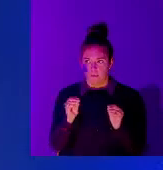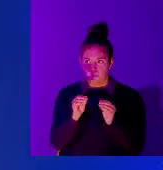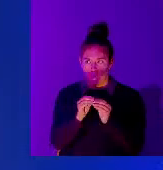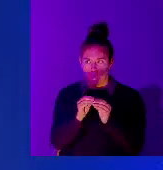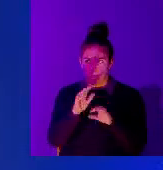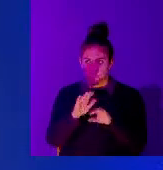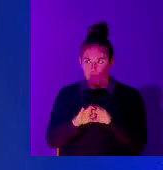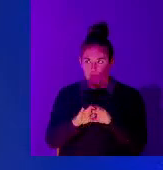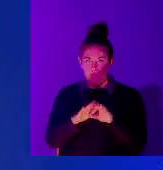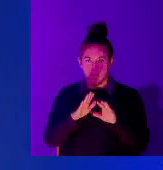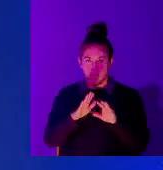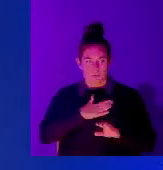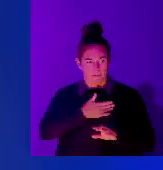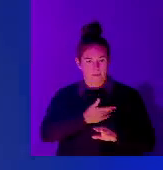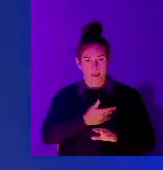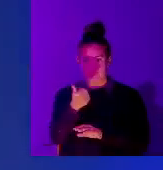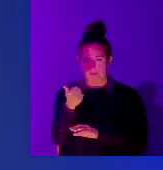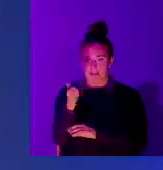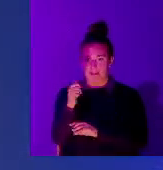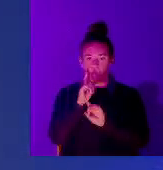God?